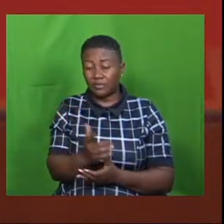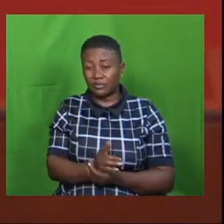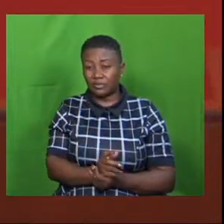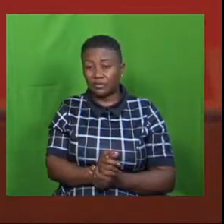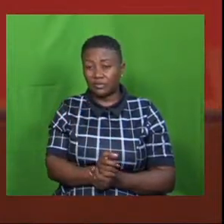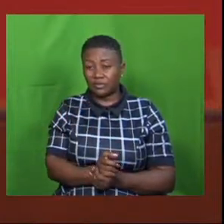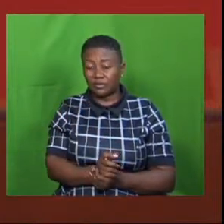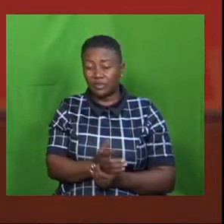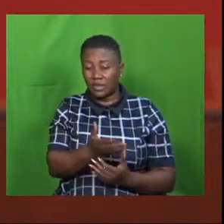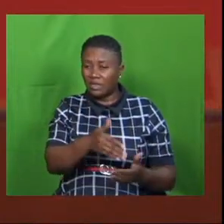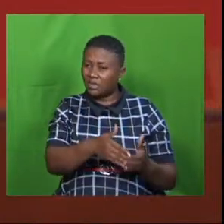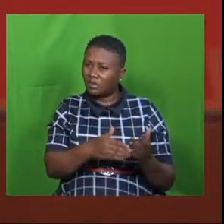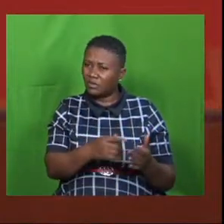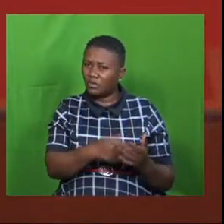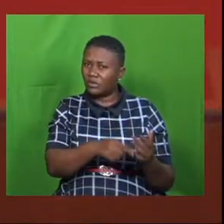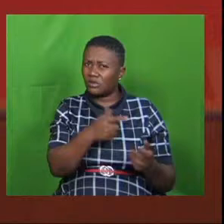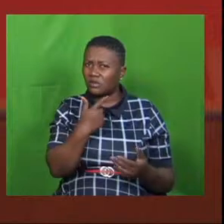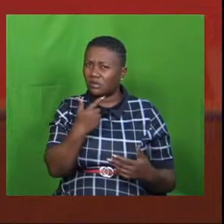Leadership.